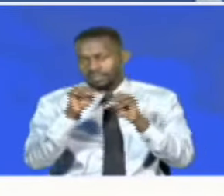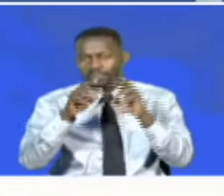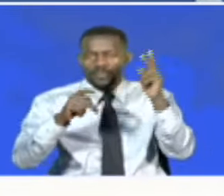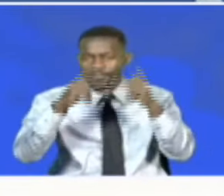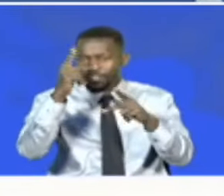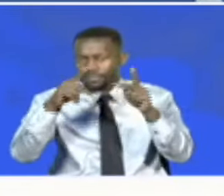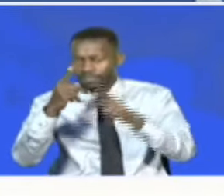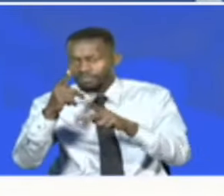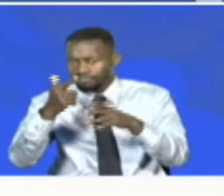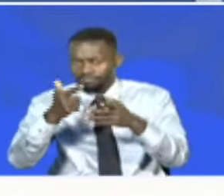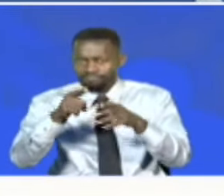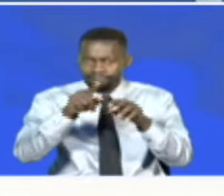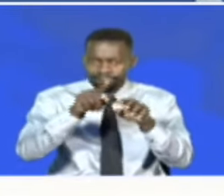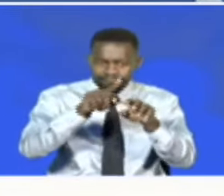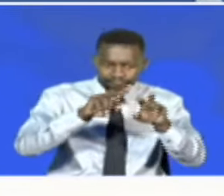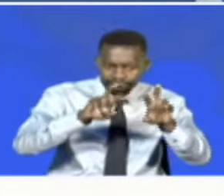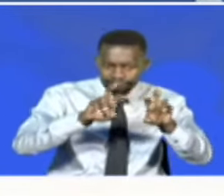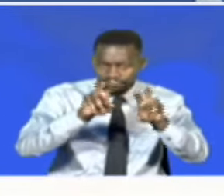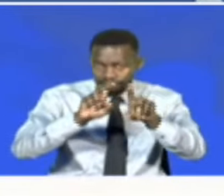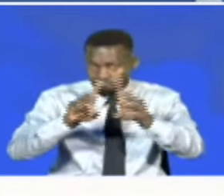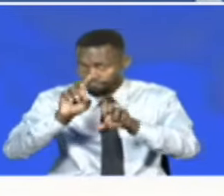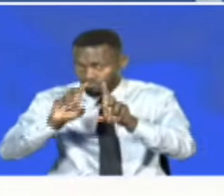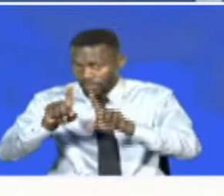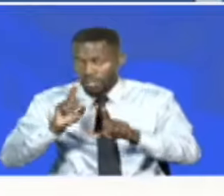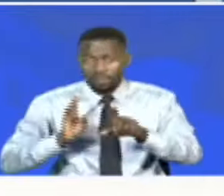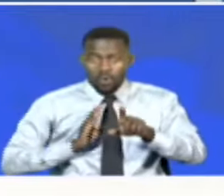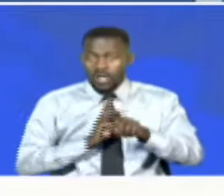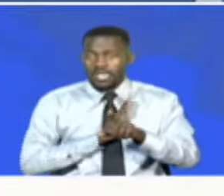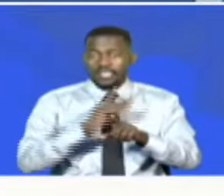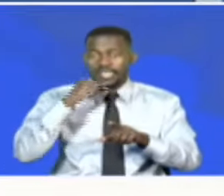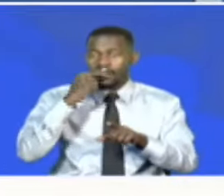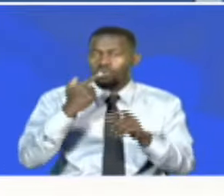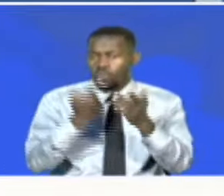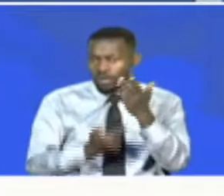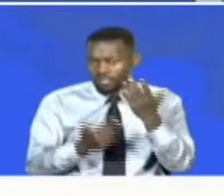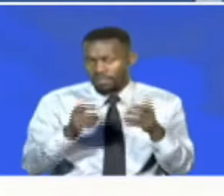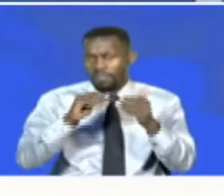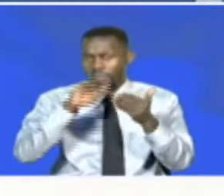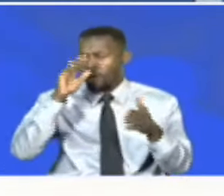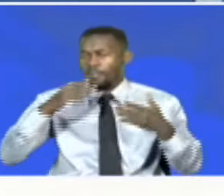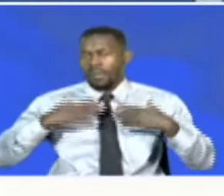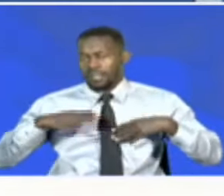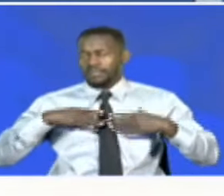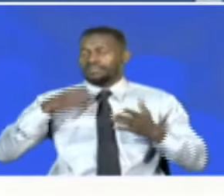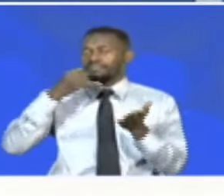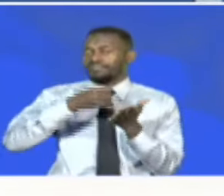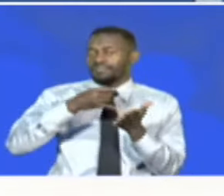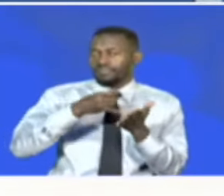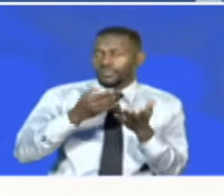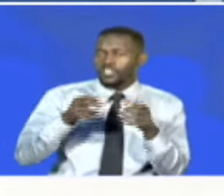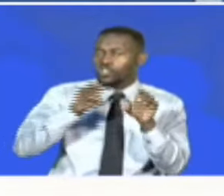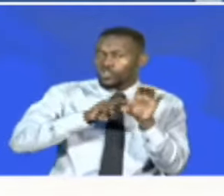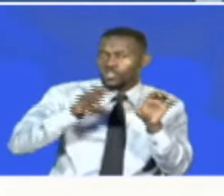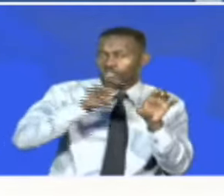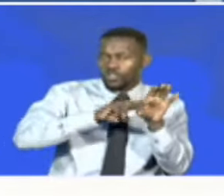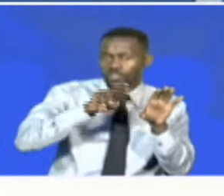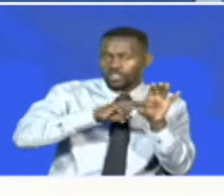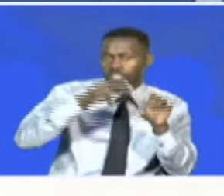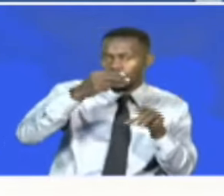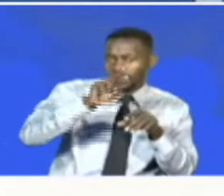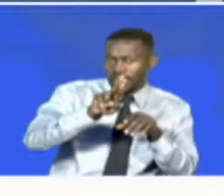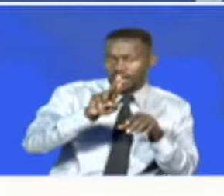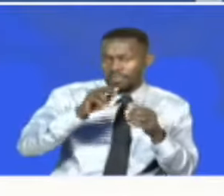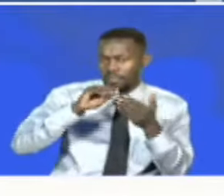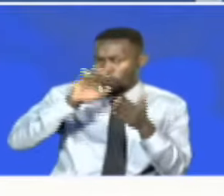Examinations Board has revealed that more men are getting into human resource profession, a sector that's historically dominated by